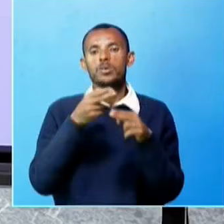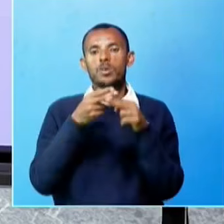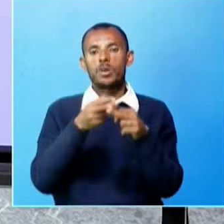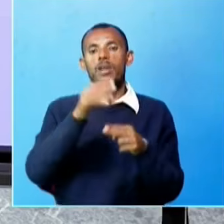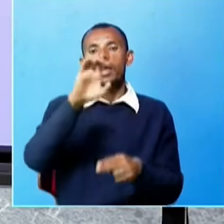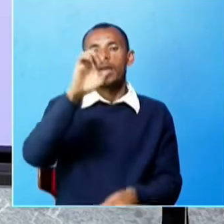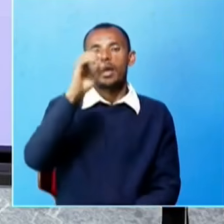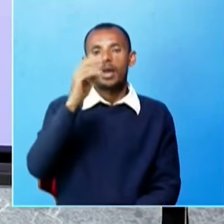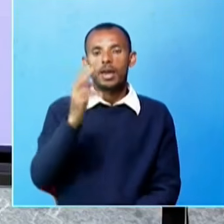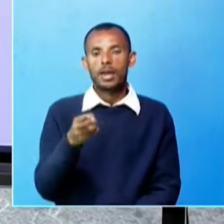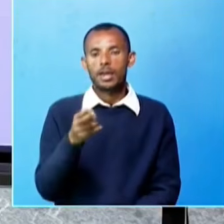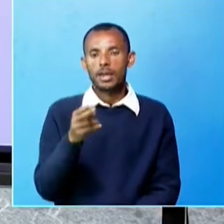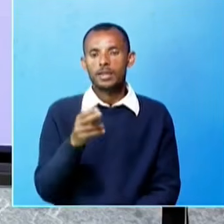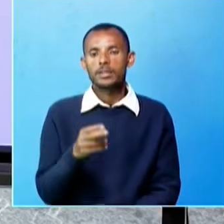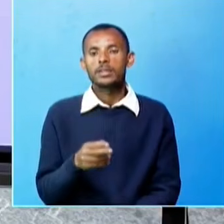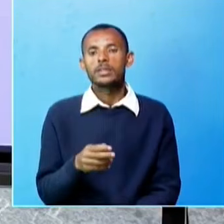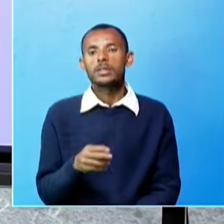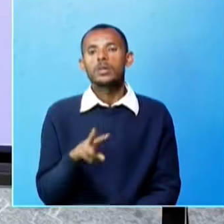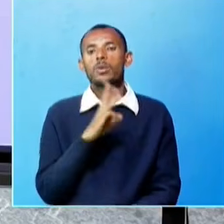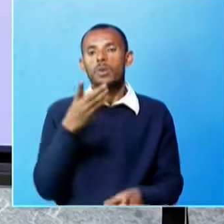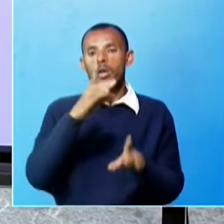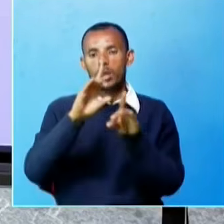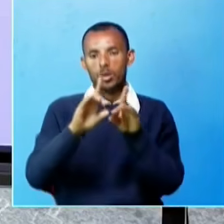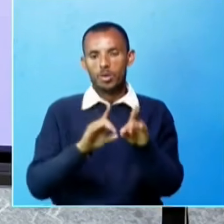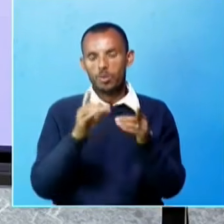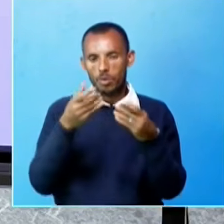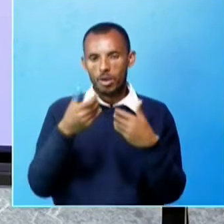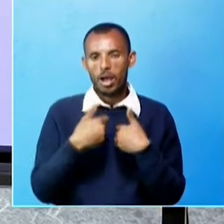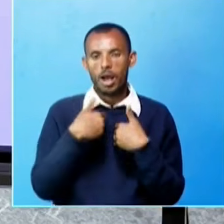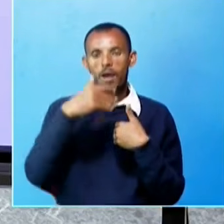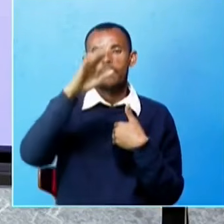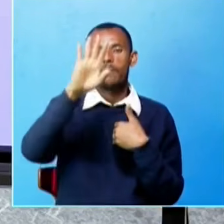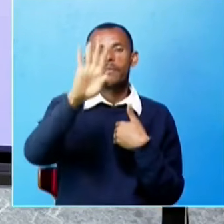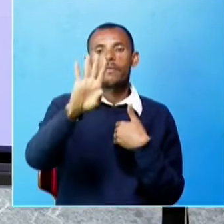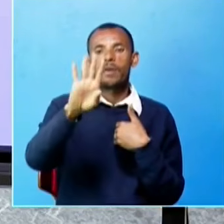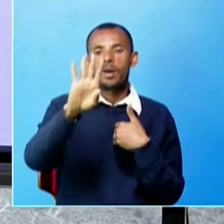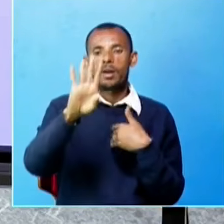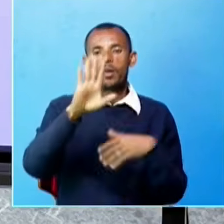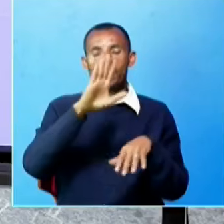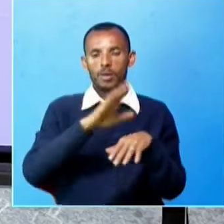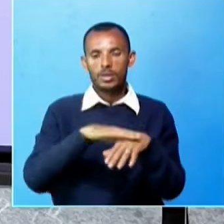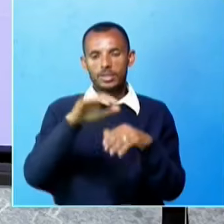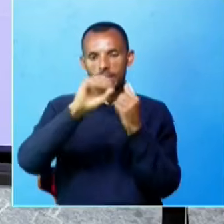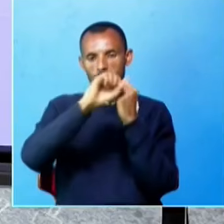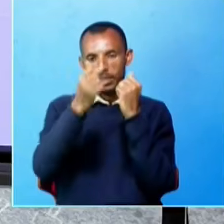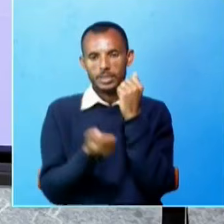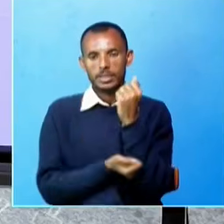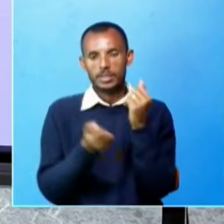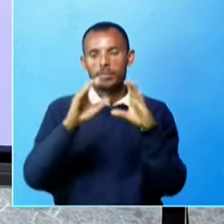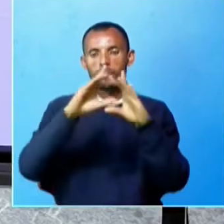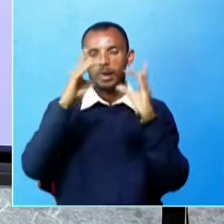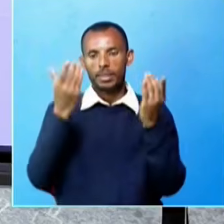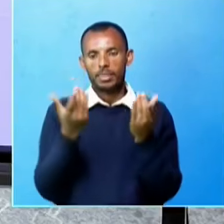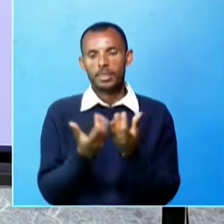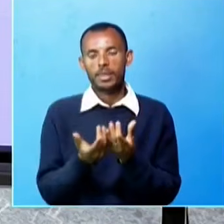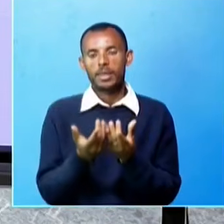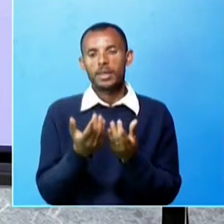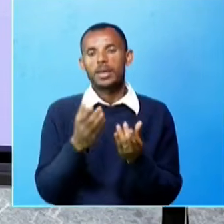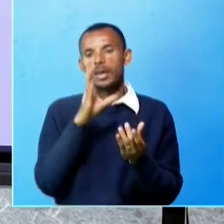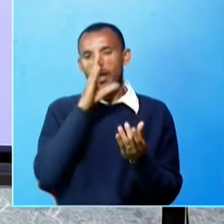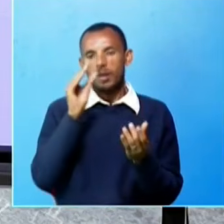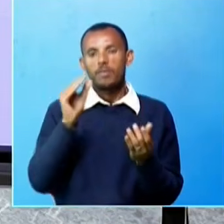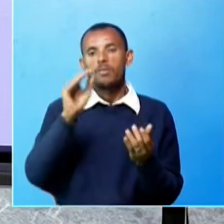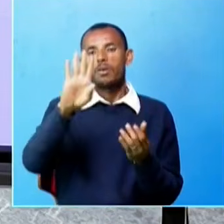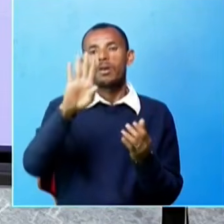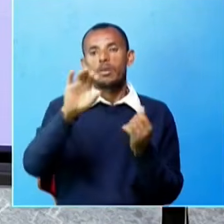EH. Okay, so we do have 4 on the base part. We do have 4 base